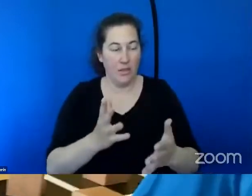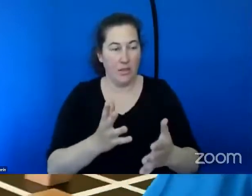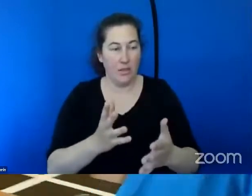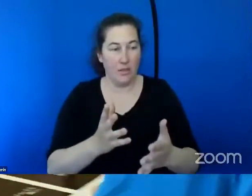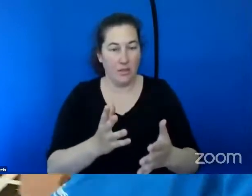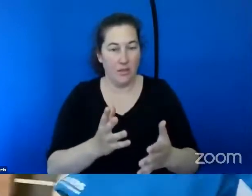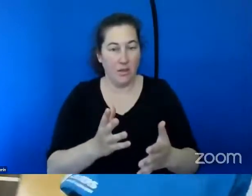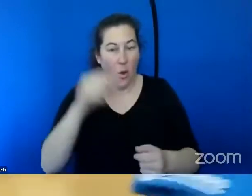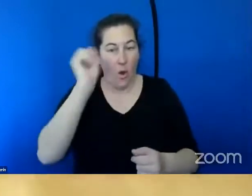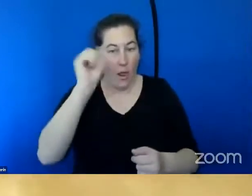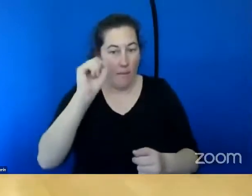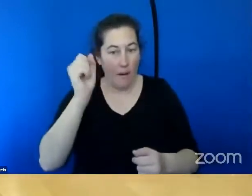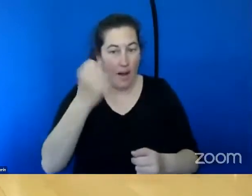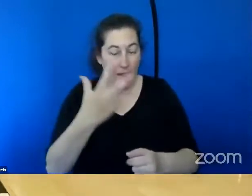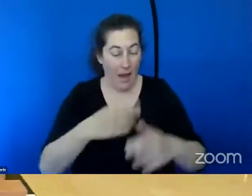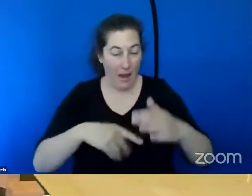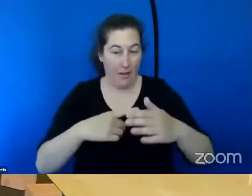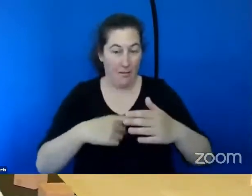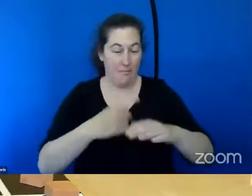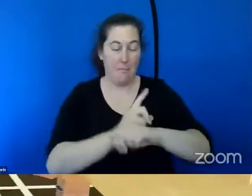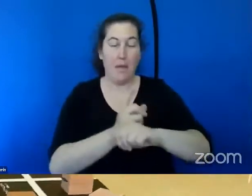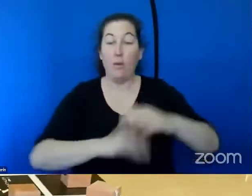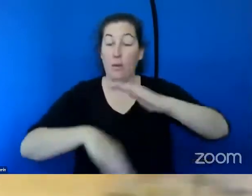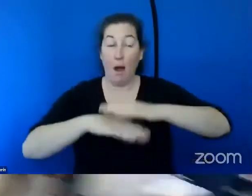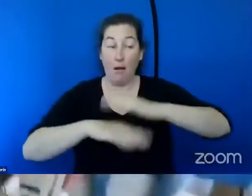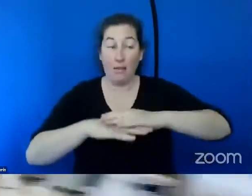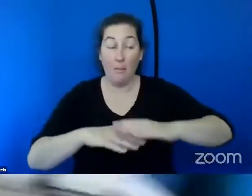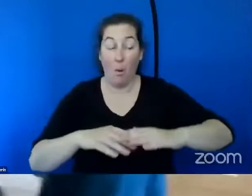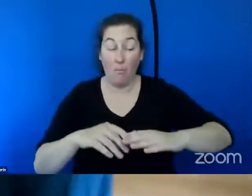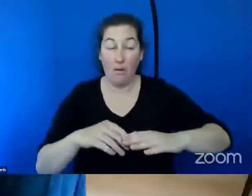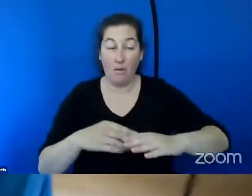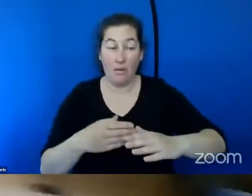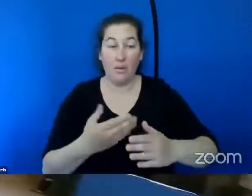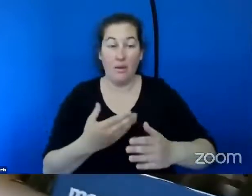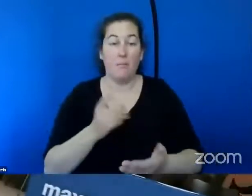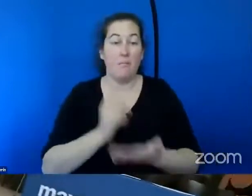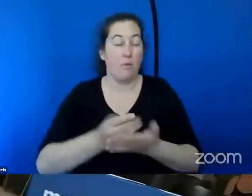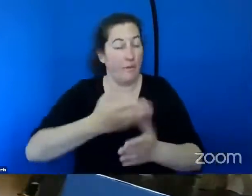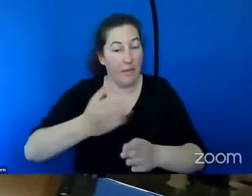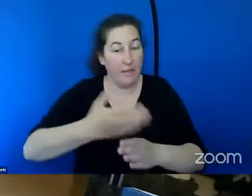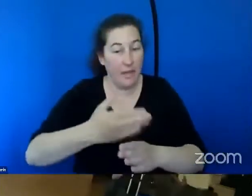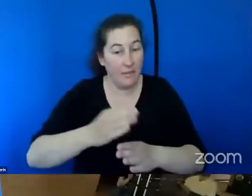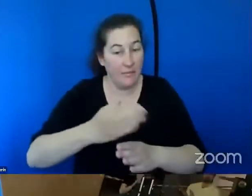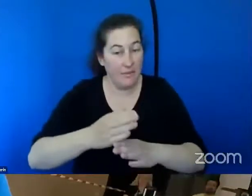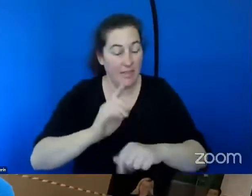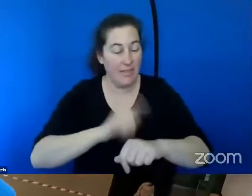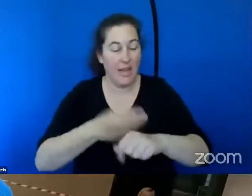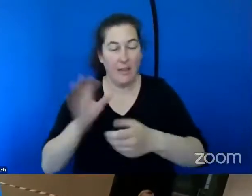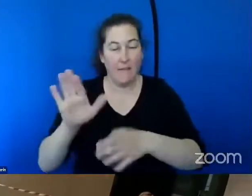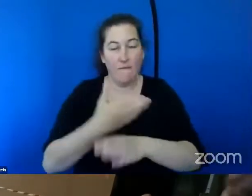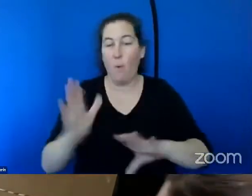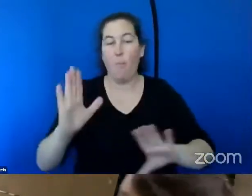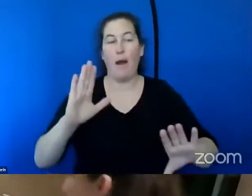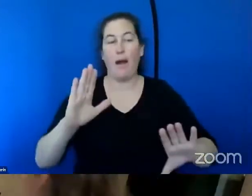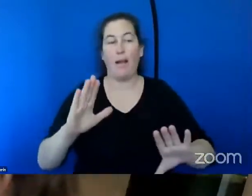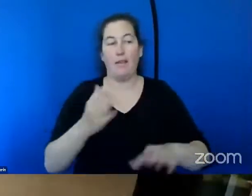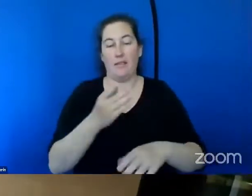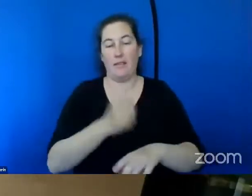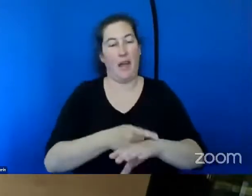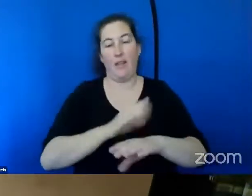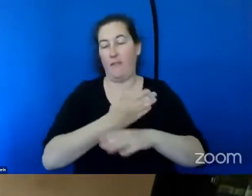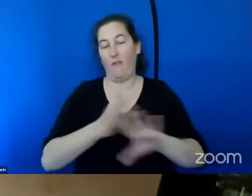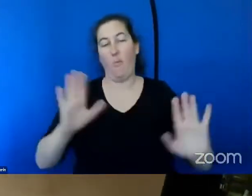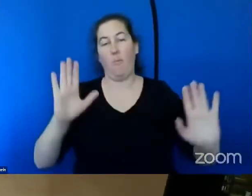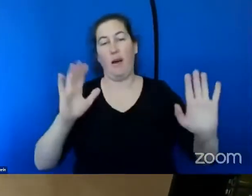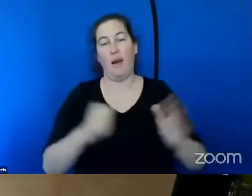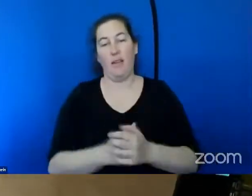Oh, what a shame for the ex-opera team and Tony Forsberg. It's task failure.